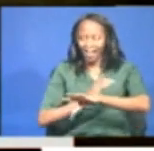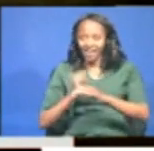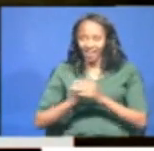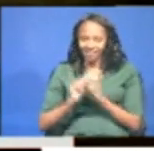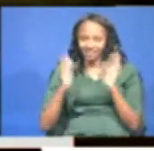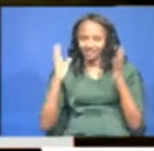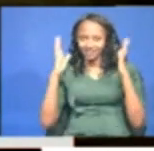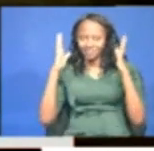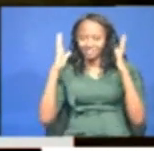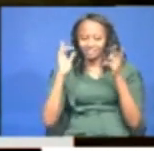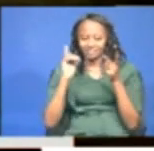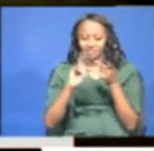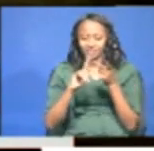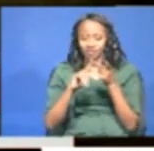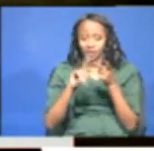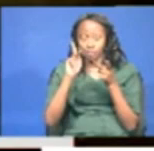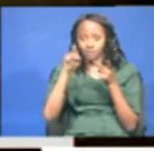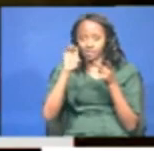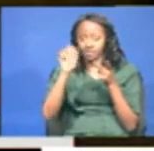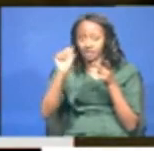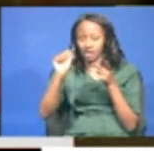Gogoro PCA, you are the best.